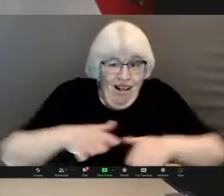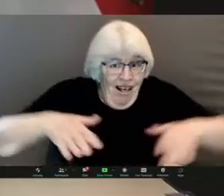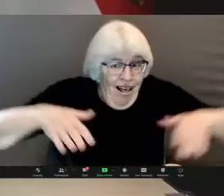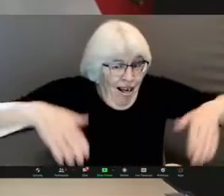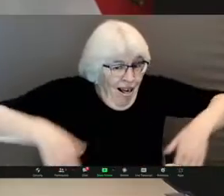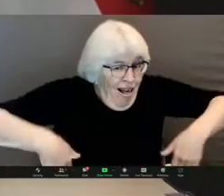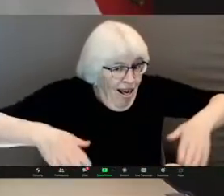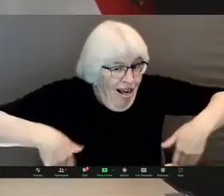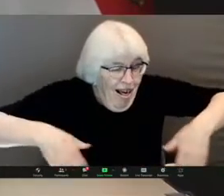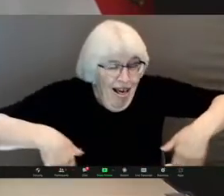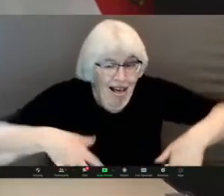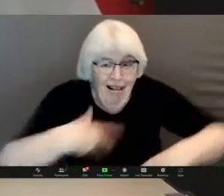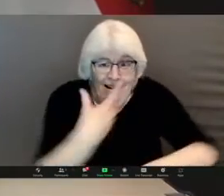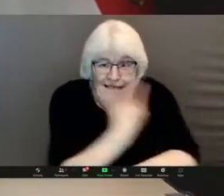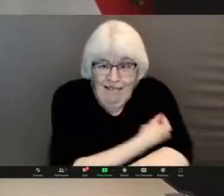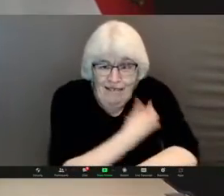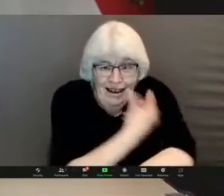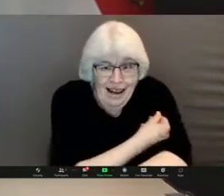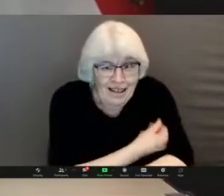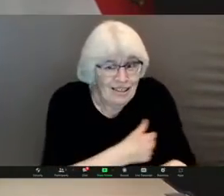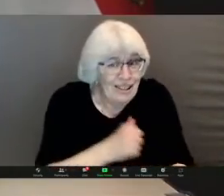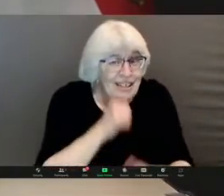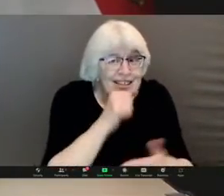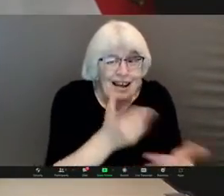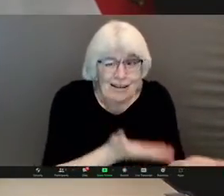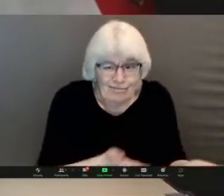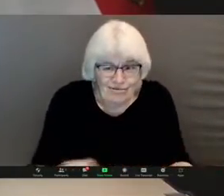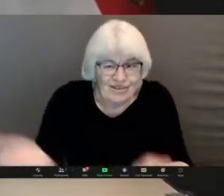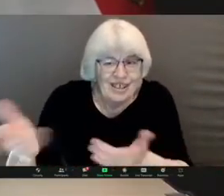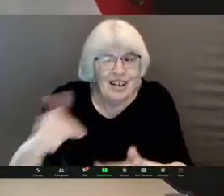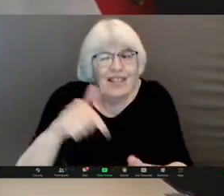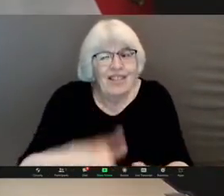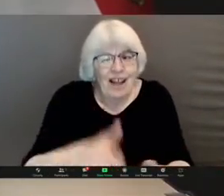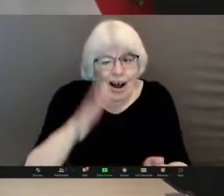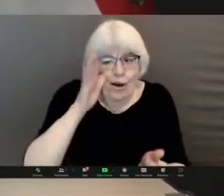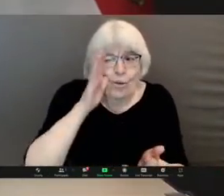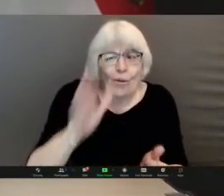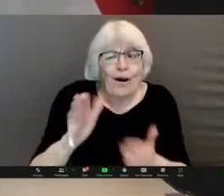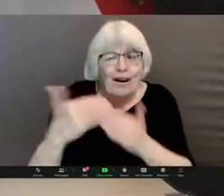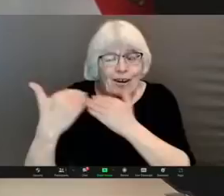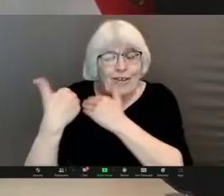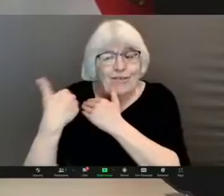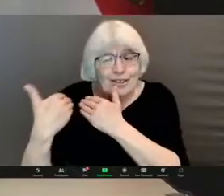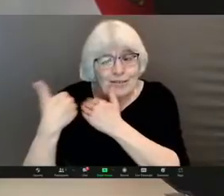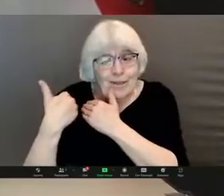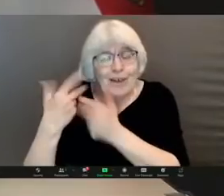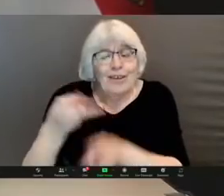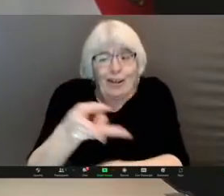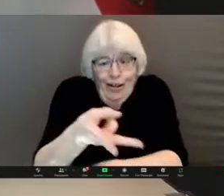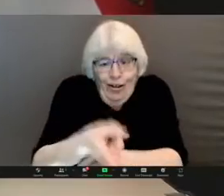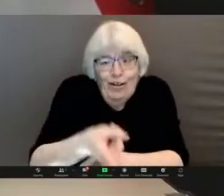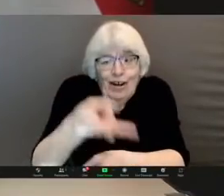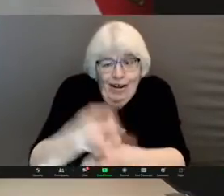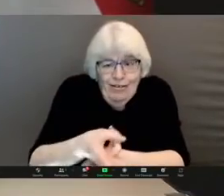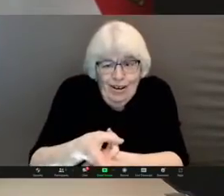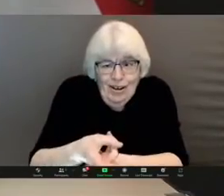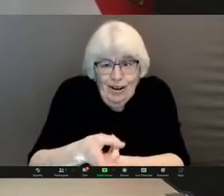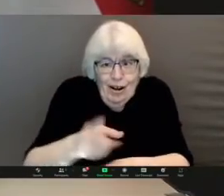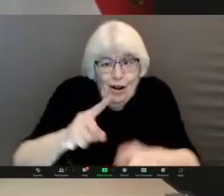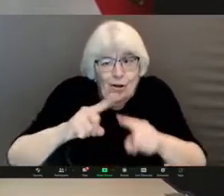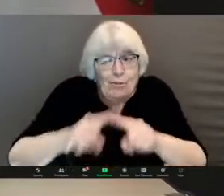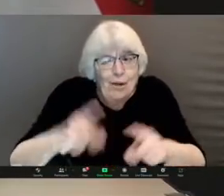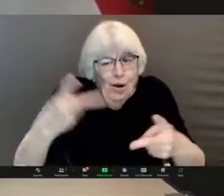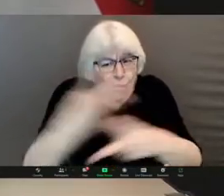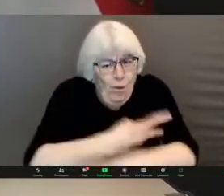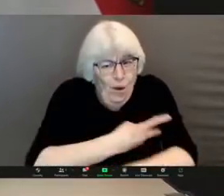on the system than we're able to deal with. And that's why we have to have these increased, levels of security in place. And we